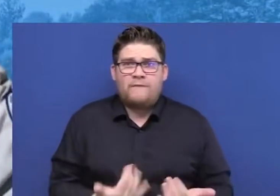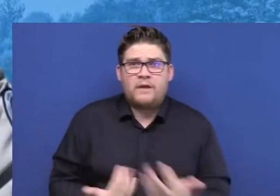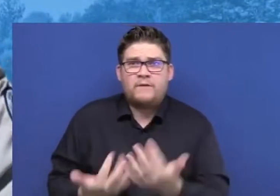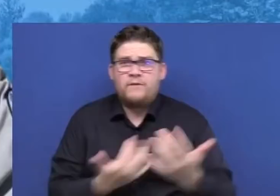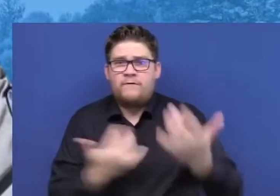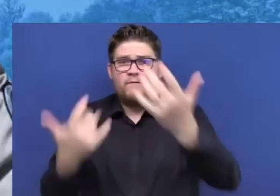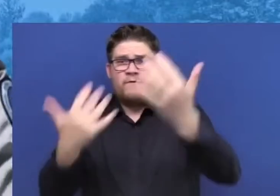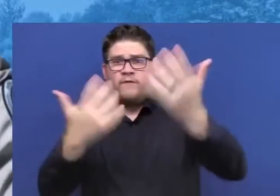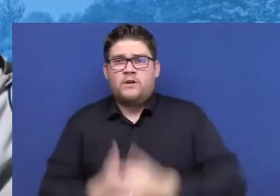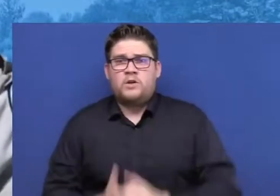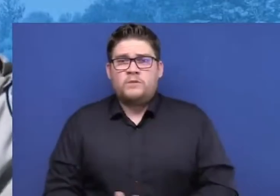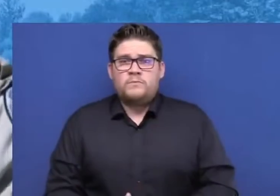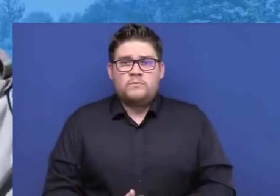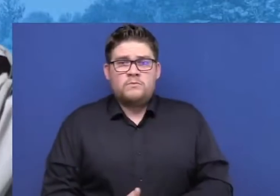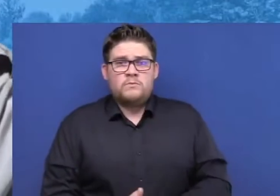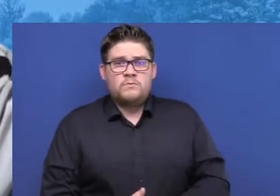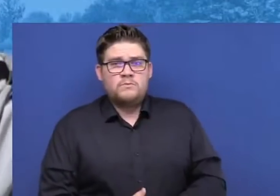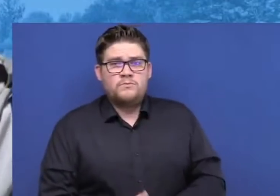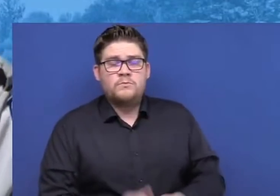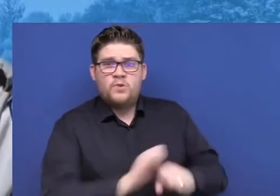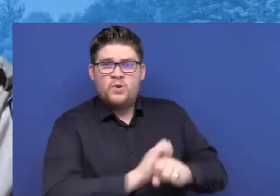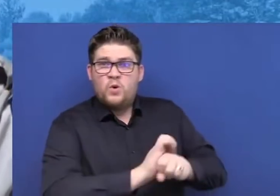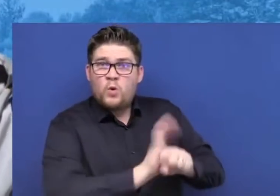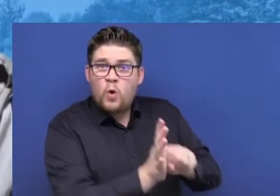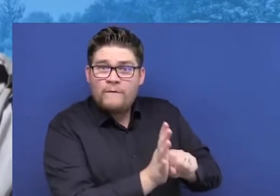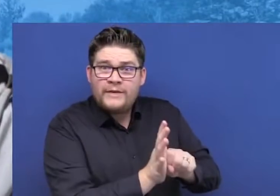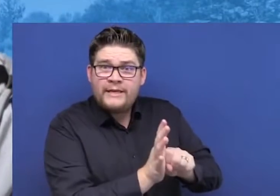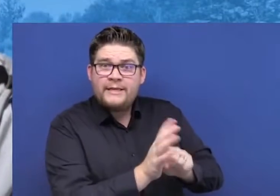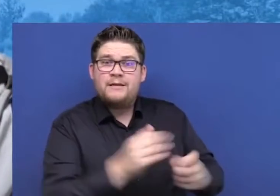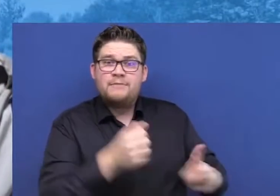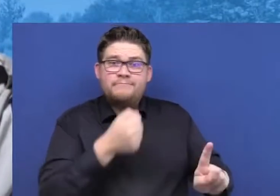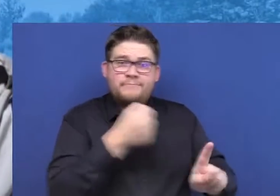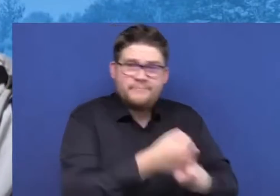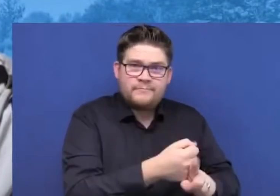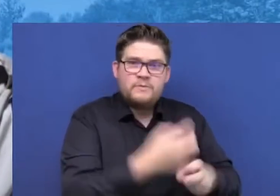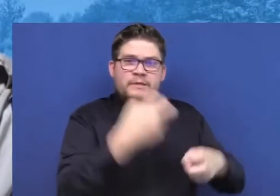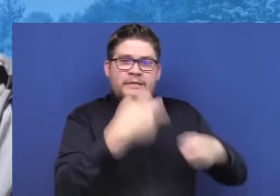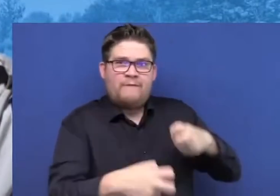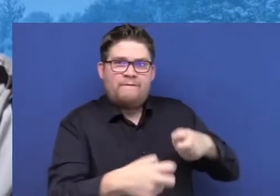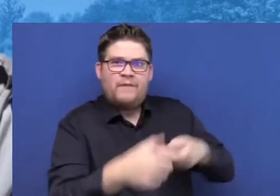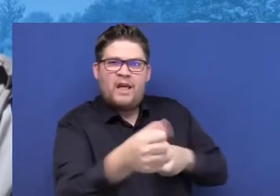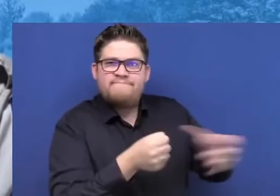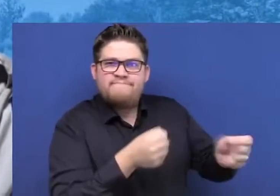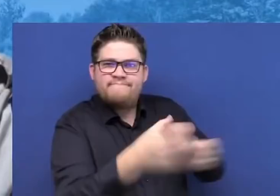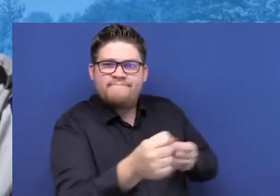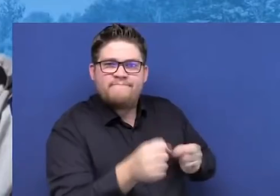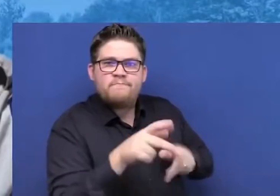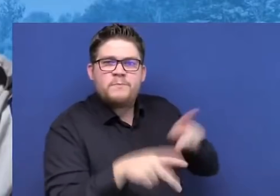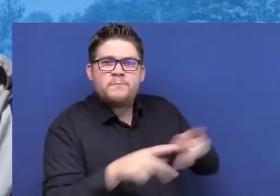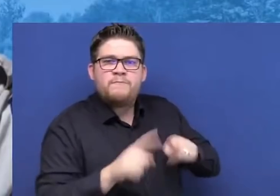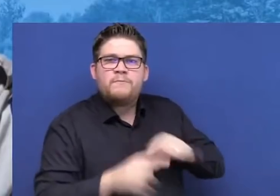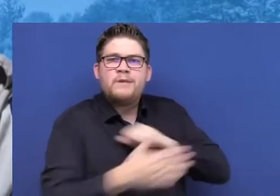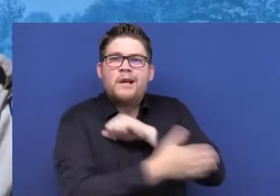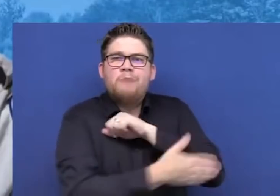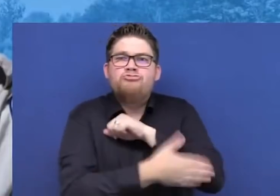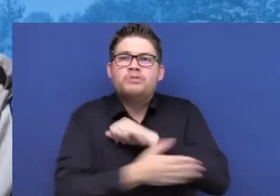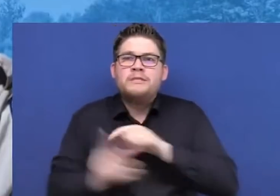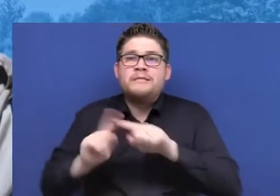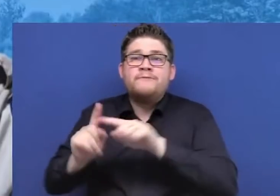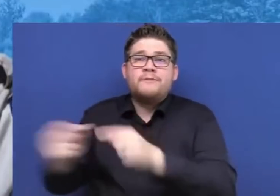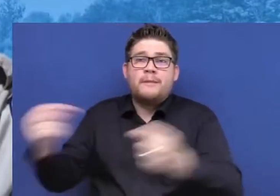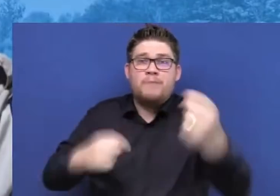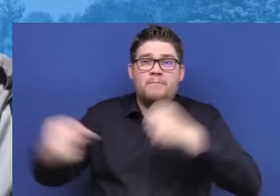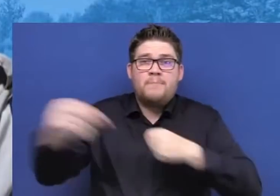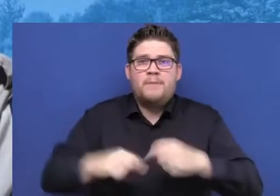we're always reassessing our needs, but right now, we feel that we've employed, a lot of, or